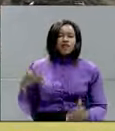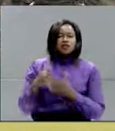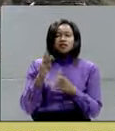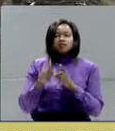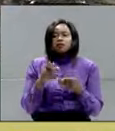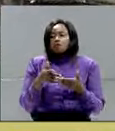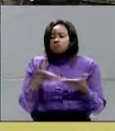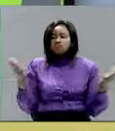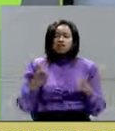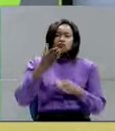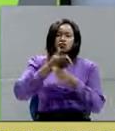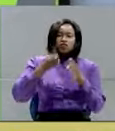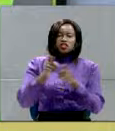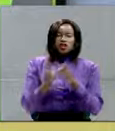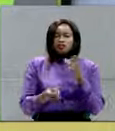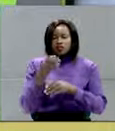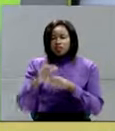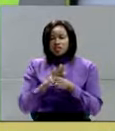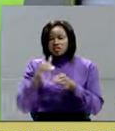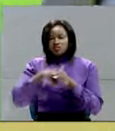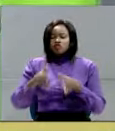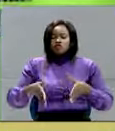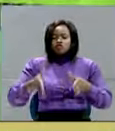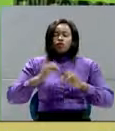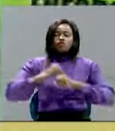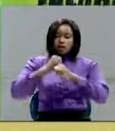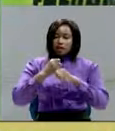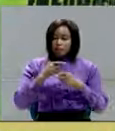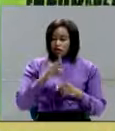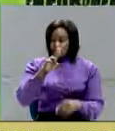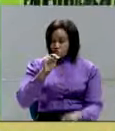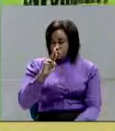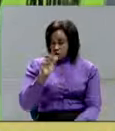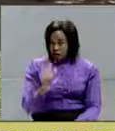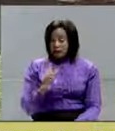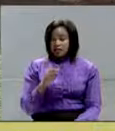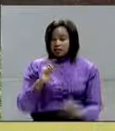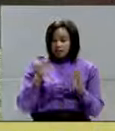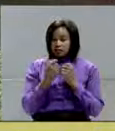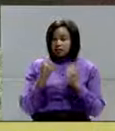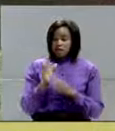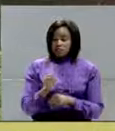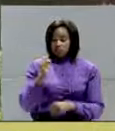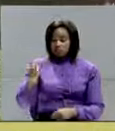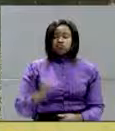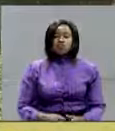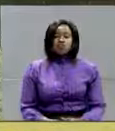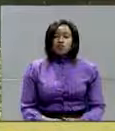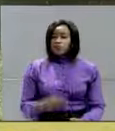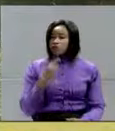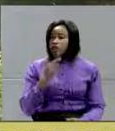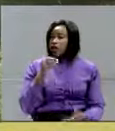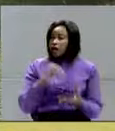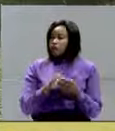to construct and start business within road reserves, but UNRA enforcement team has now been deployed to discourage any further